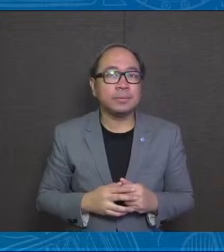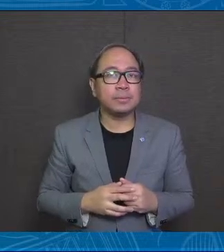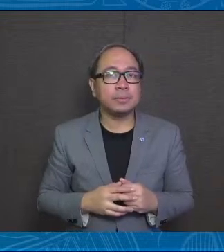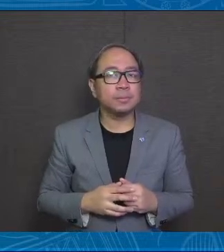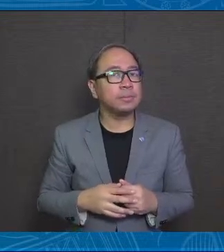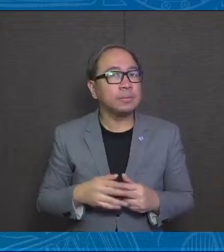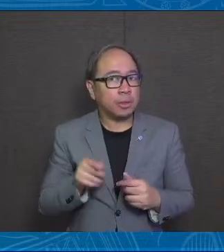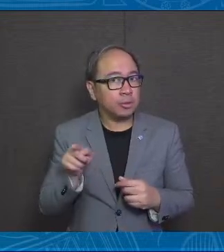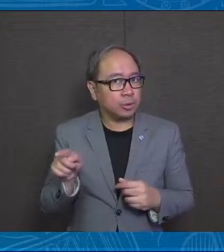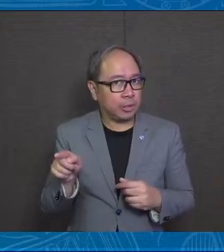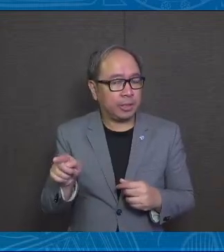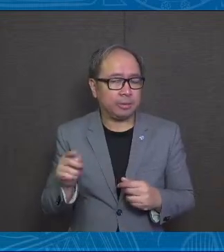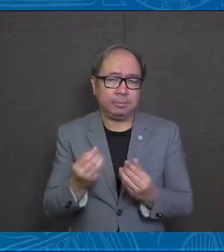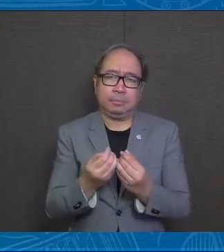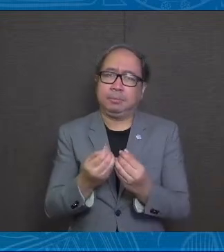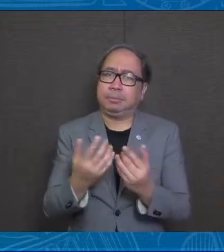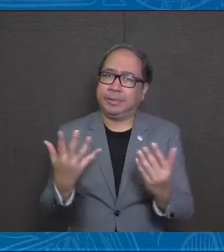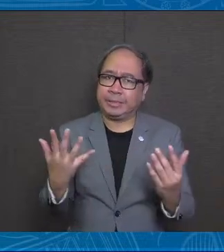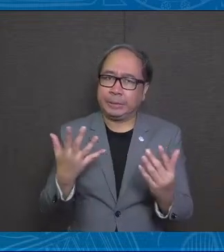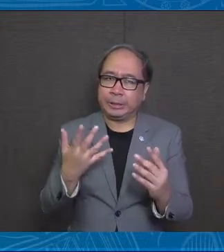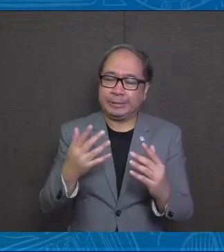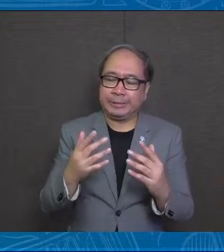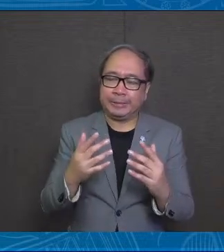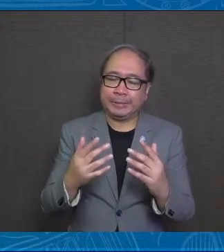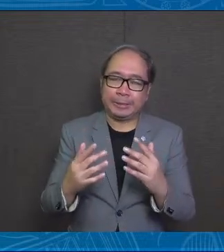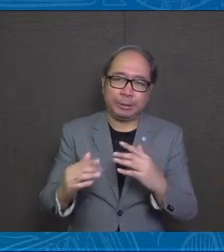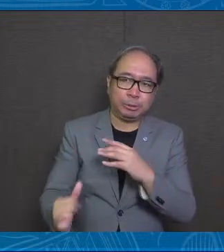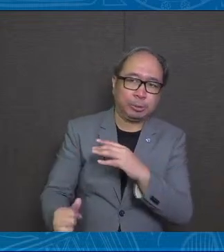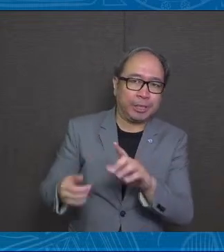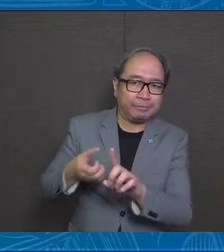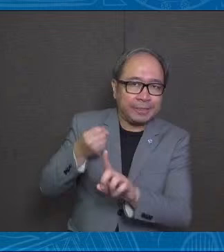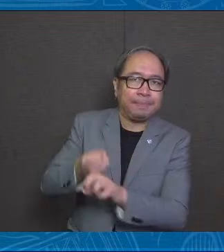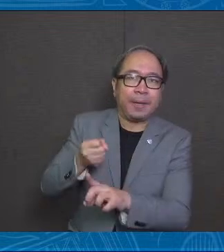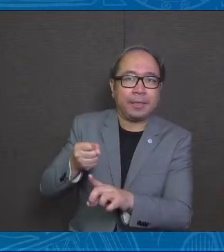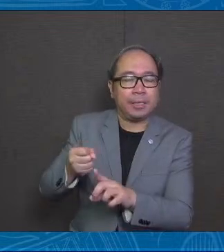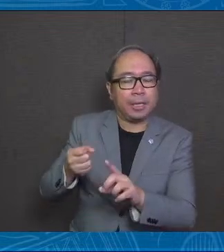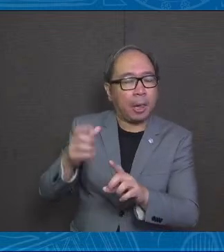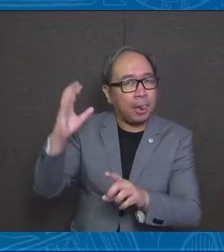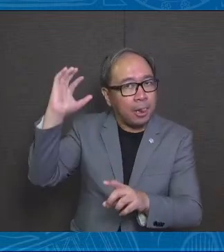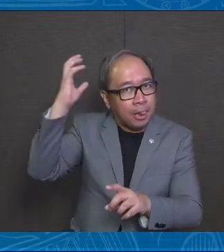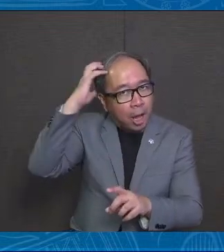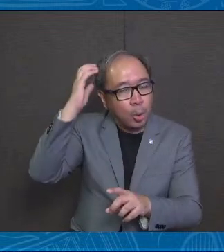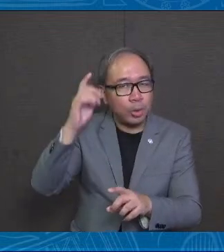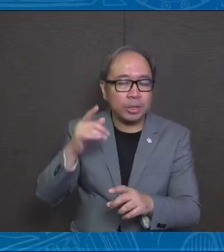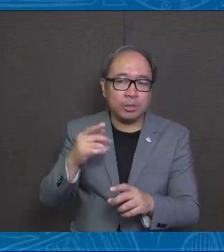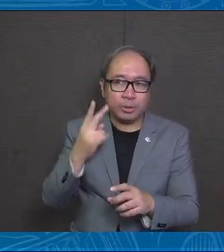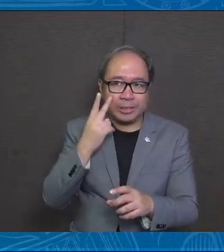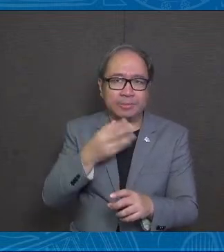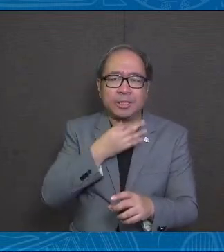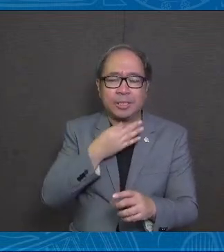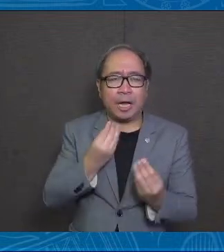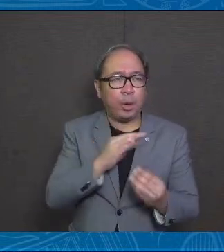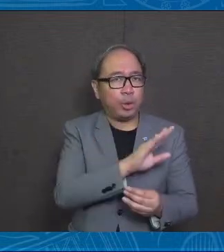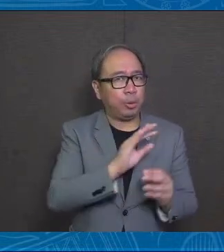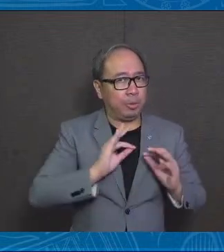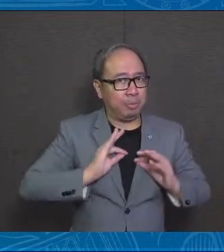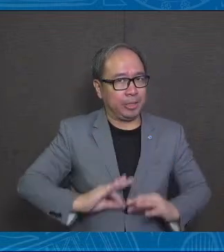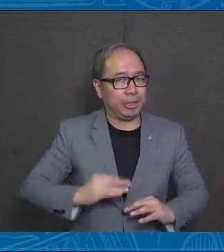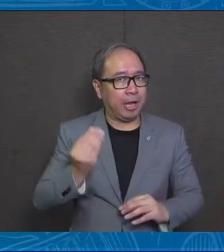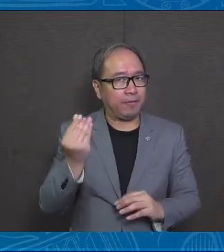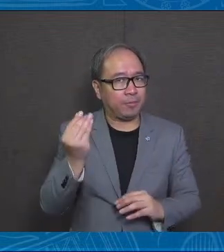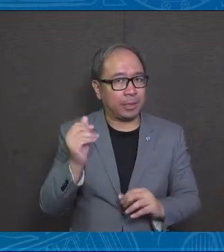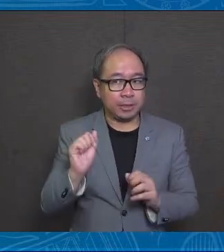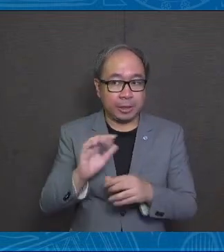Laos faces significant climate and disaster risks. How does the Ministry of Finance ensure that disaster risk is incorporated into physical